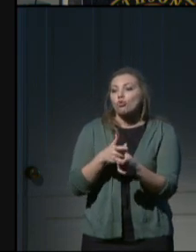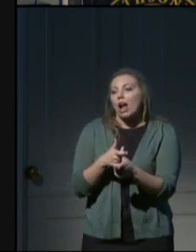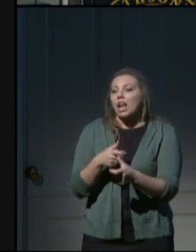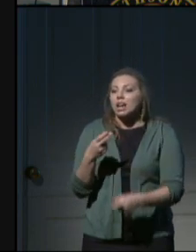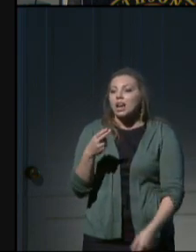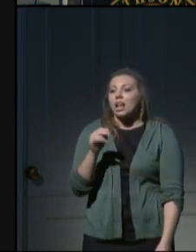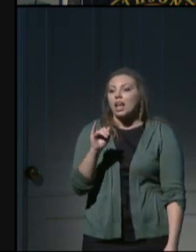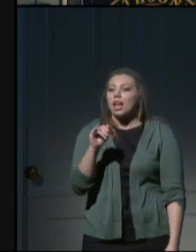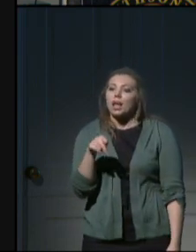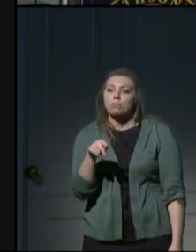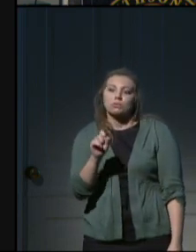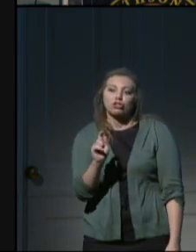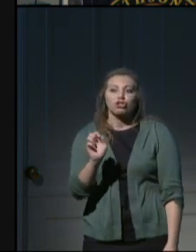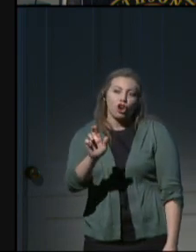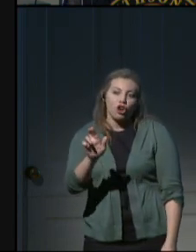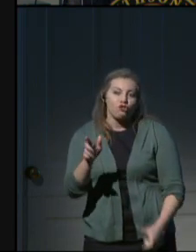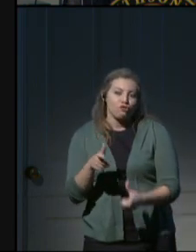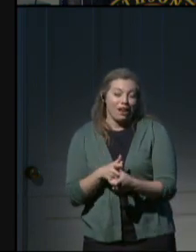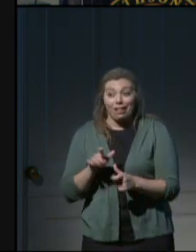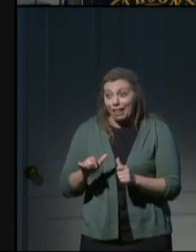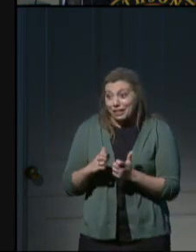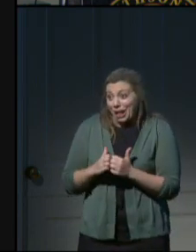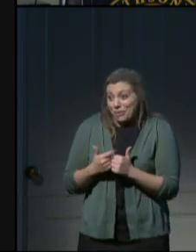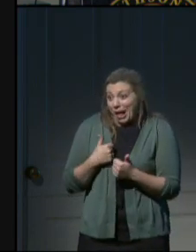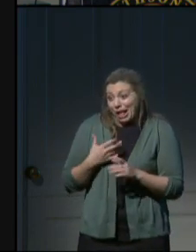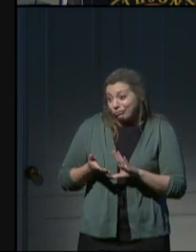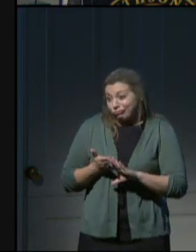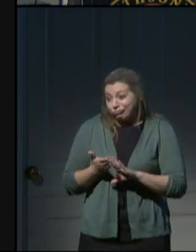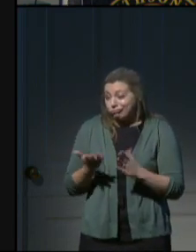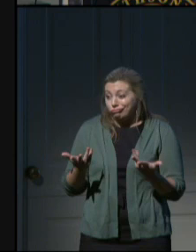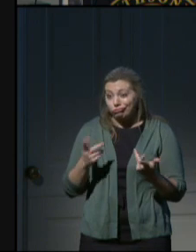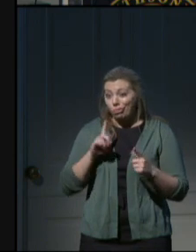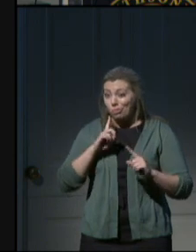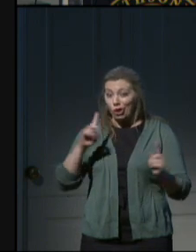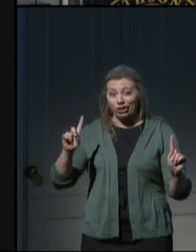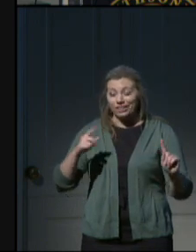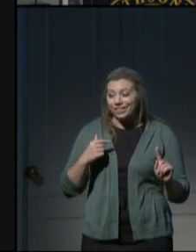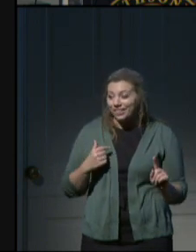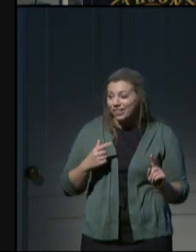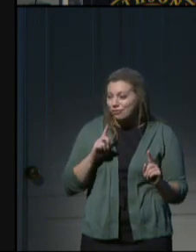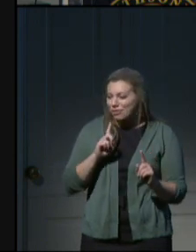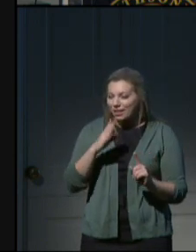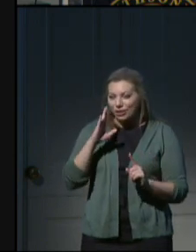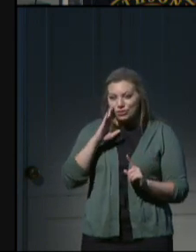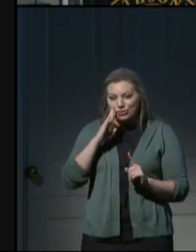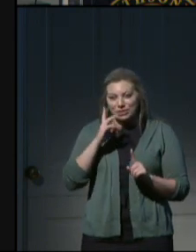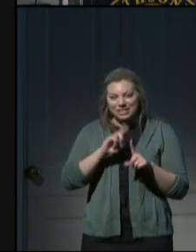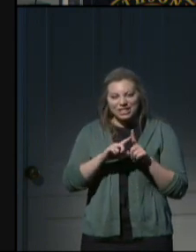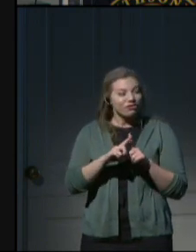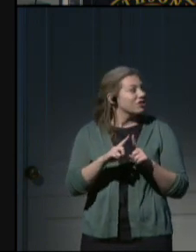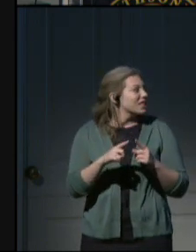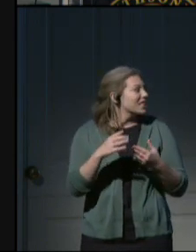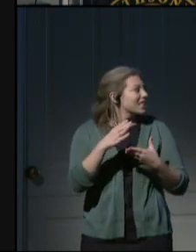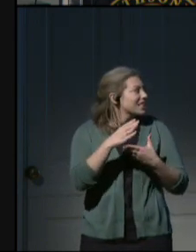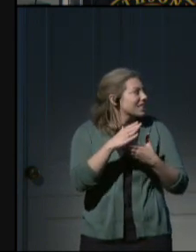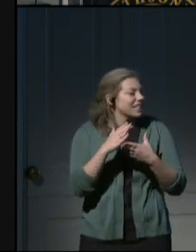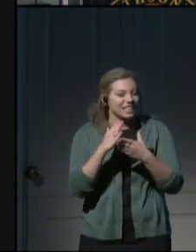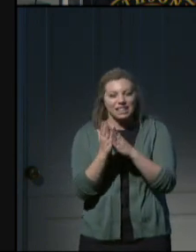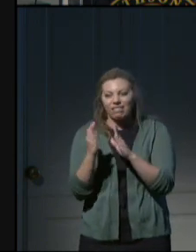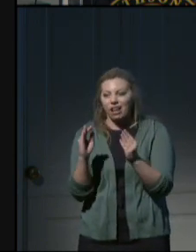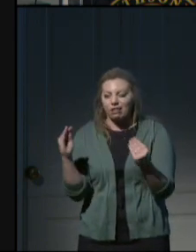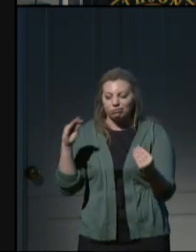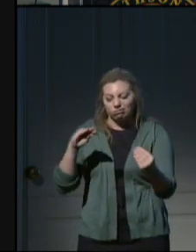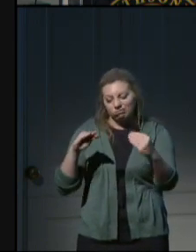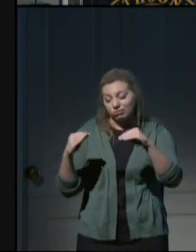end, that's how I work. So it just really puts these things together. It knows there are two edges. It can plug them together, and then